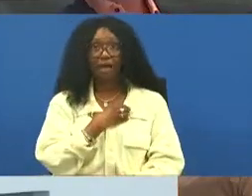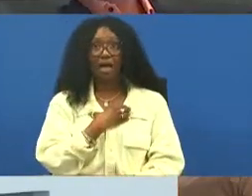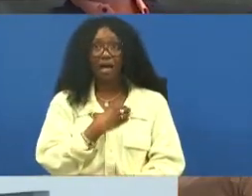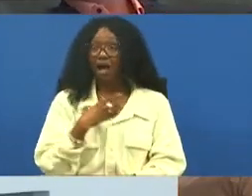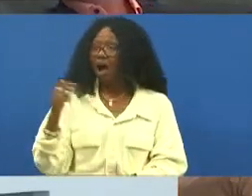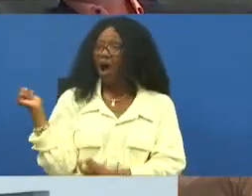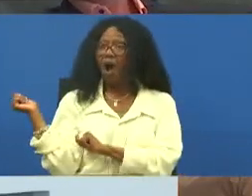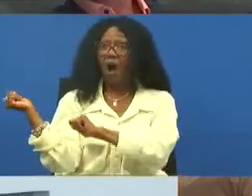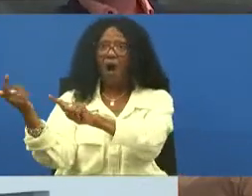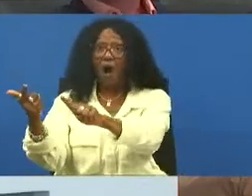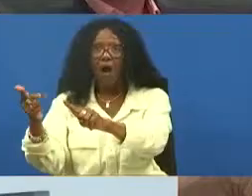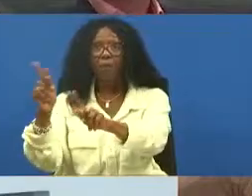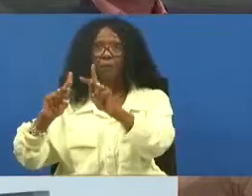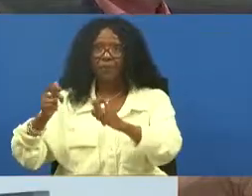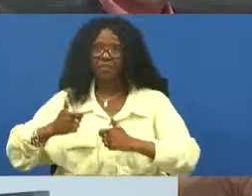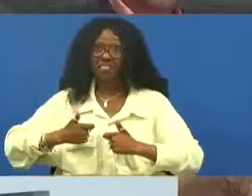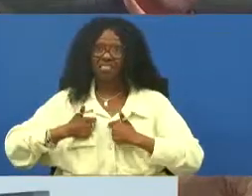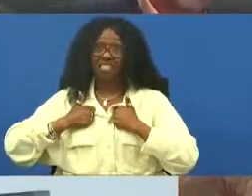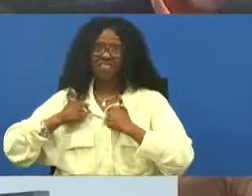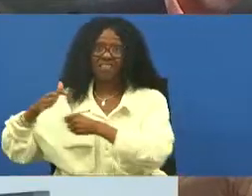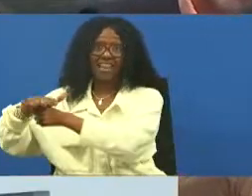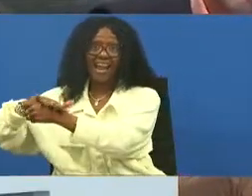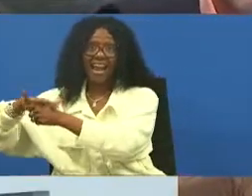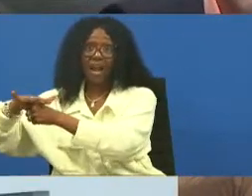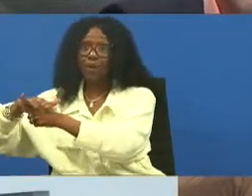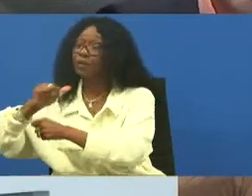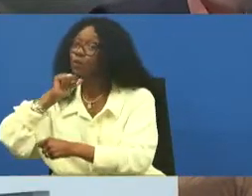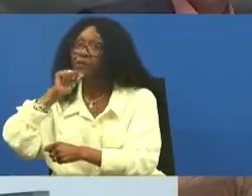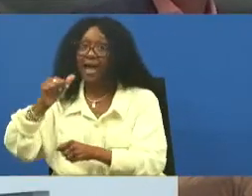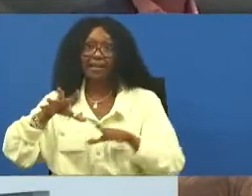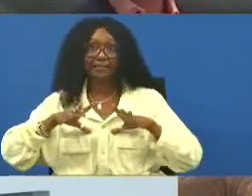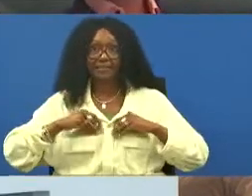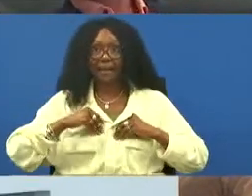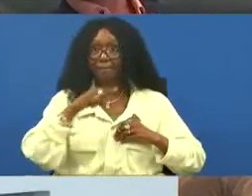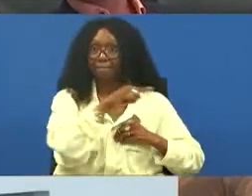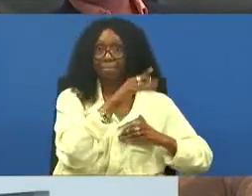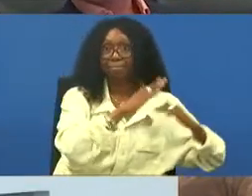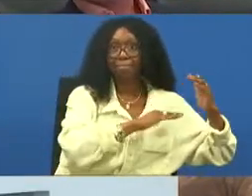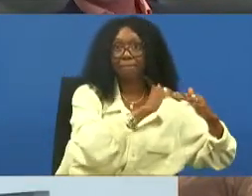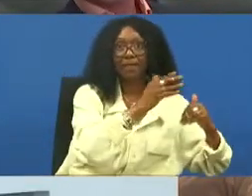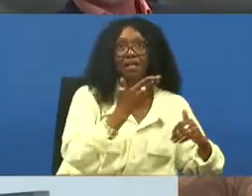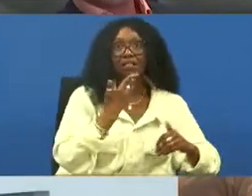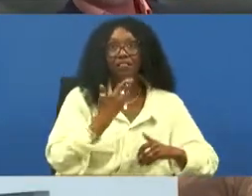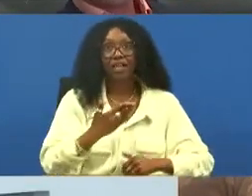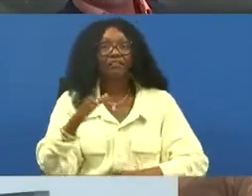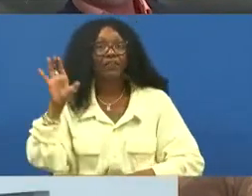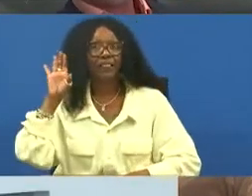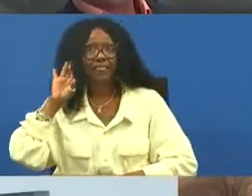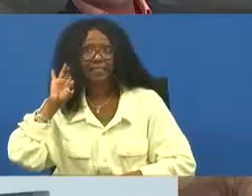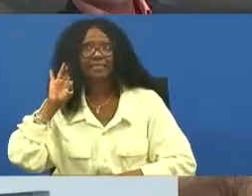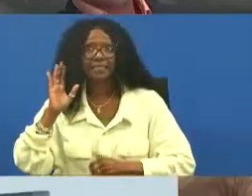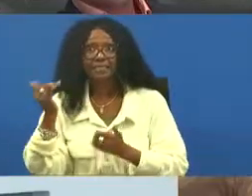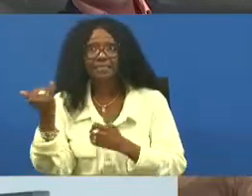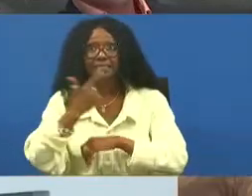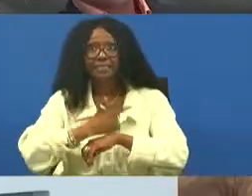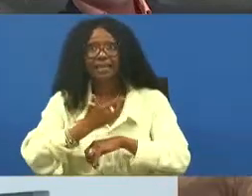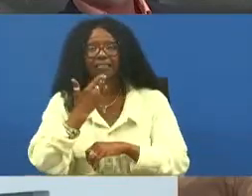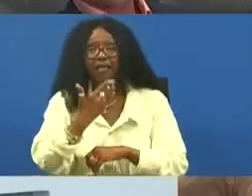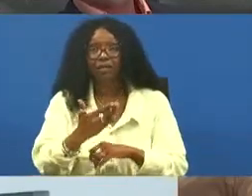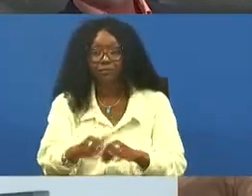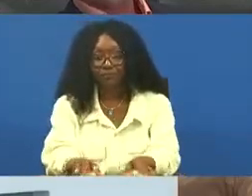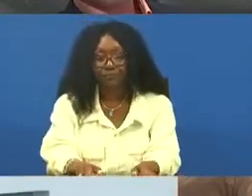aren't. And it's a very large area. So thanks for listening to us today. We appreciate the opportunity to do so.